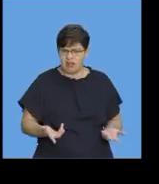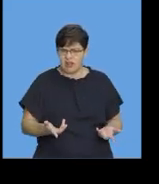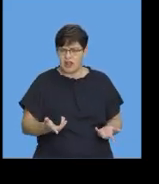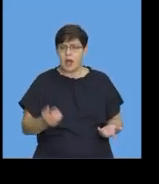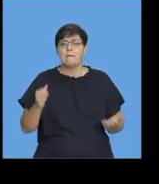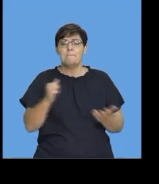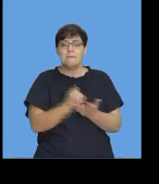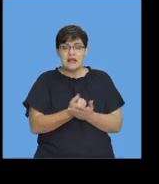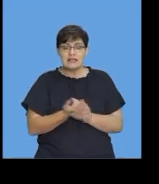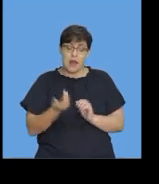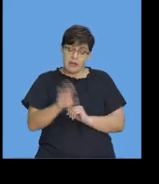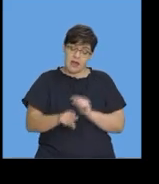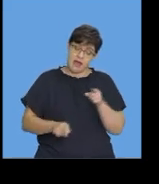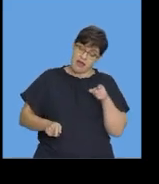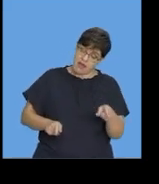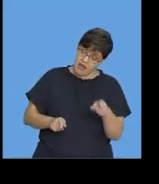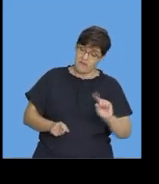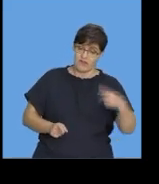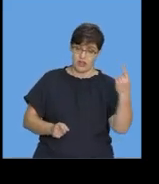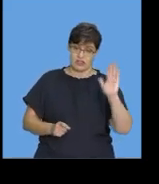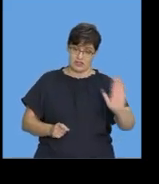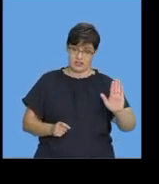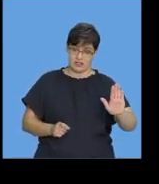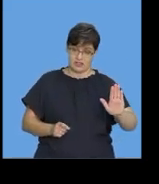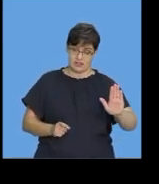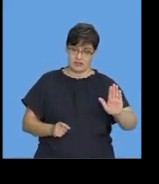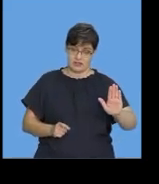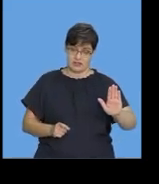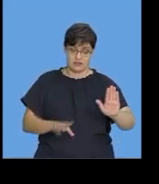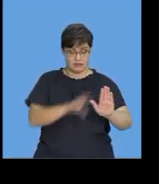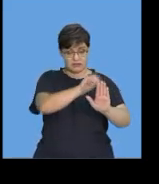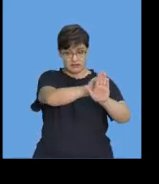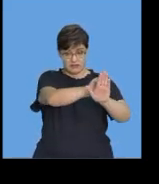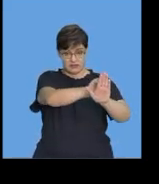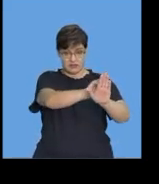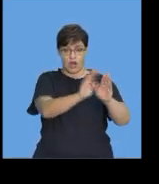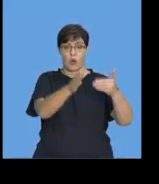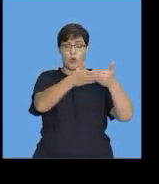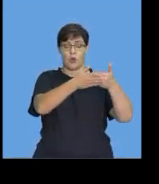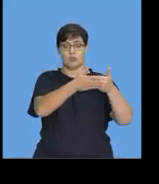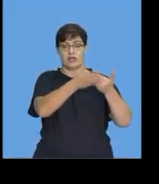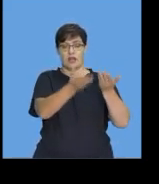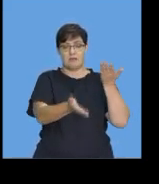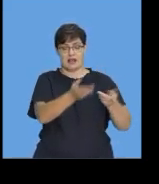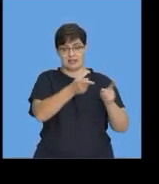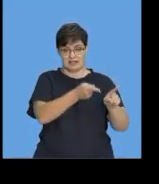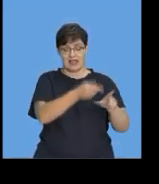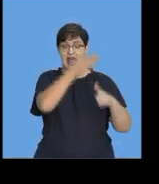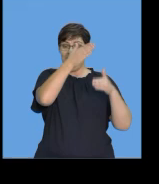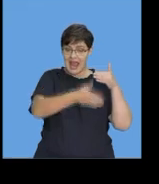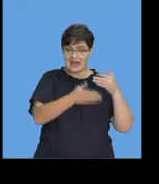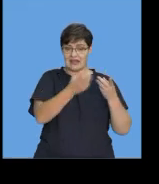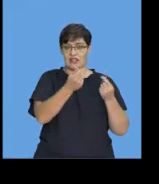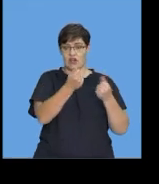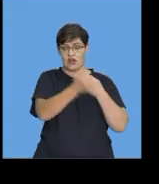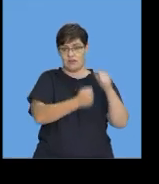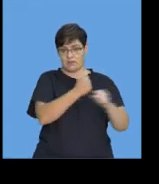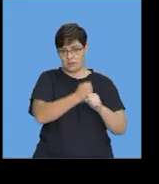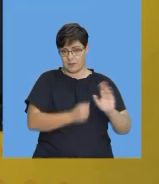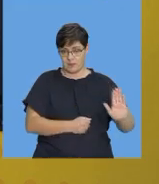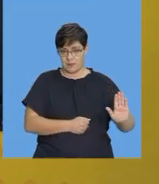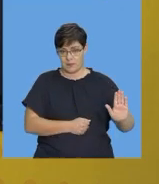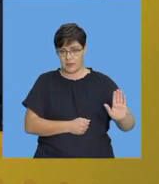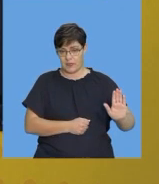it has to first appear on the debit side. So there we go. There's my closing balance at the end of the financial year.